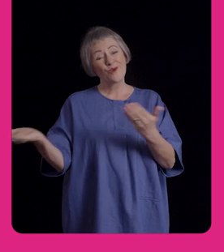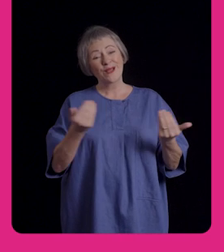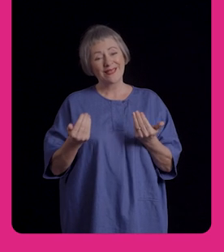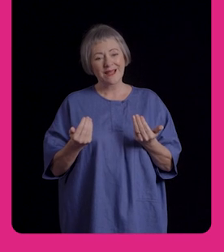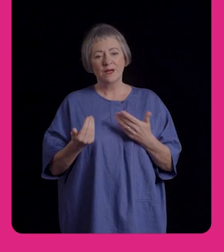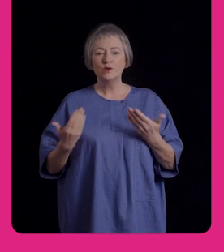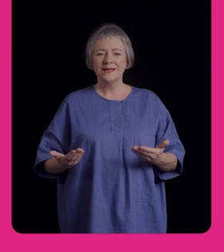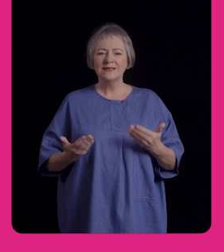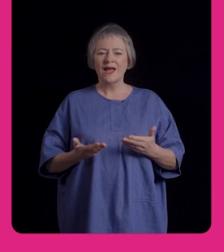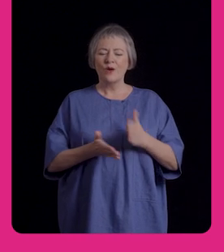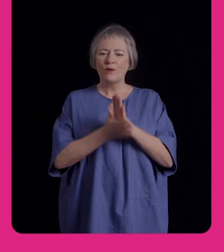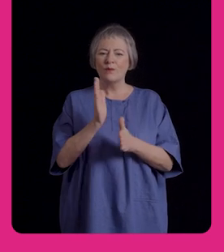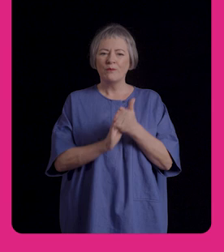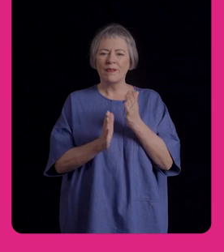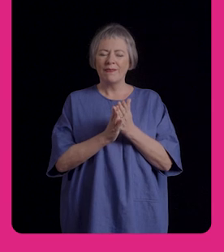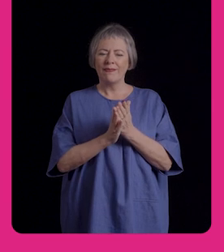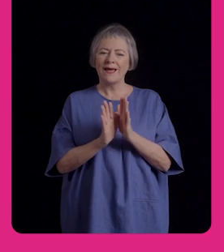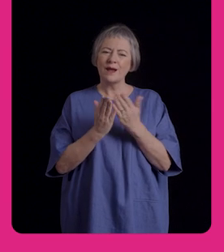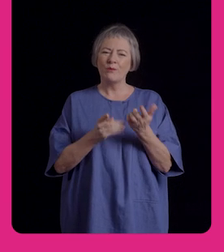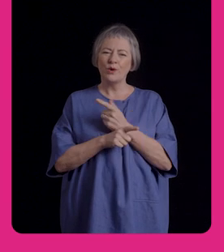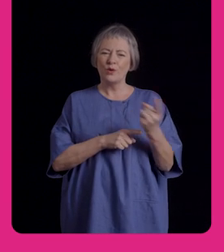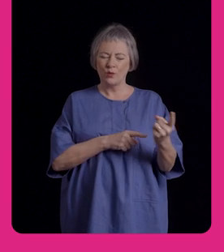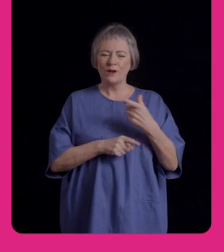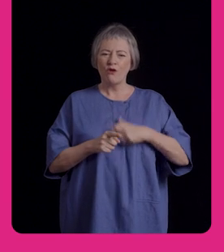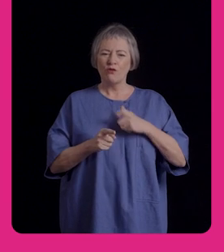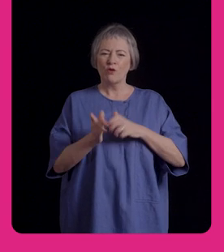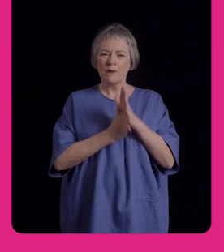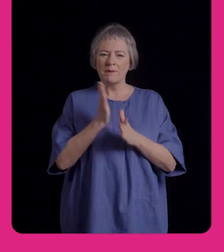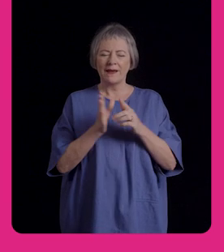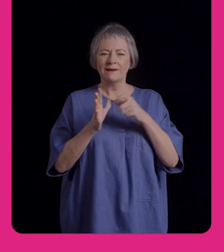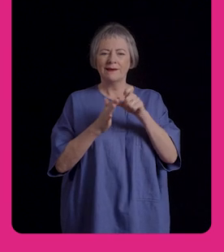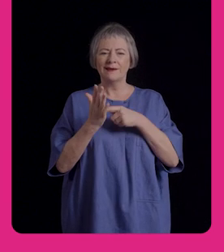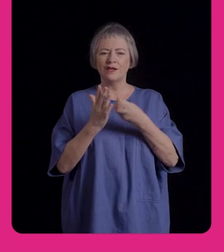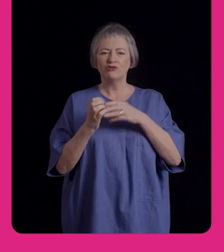Hello and welcome. Today we'll be playing the Book Week Scotland role-playing game by Adrian Barber